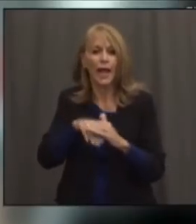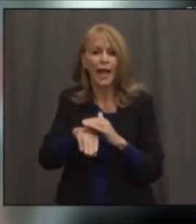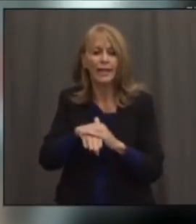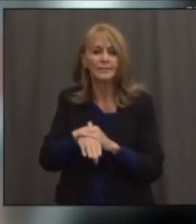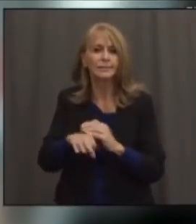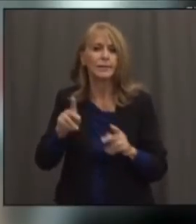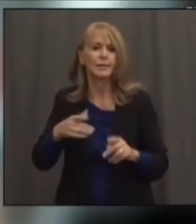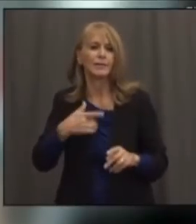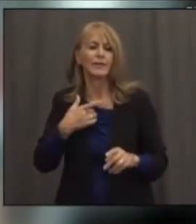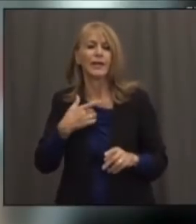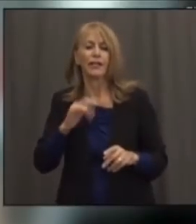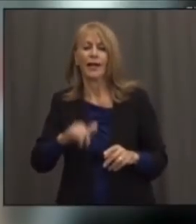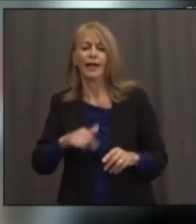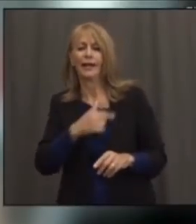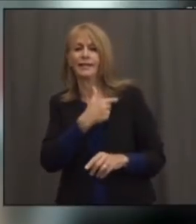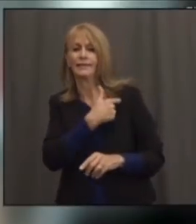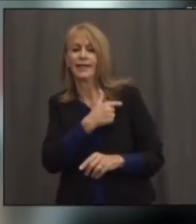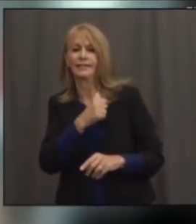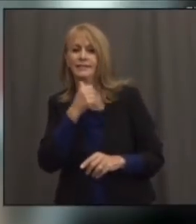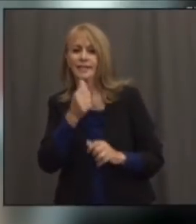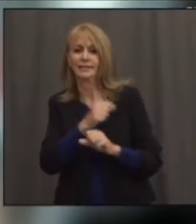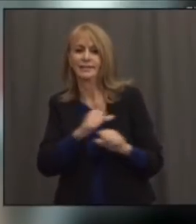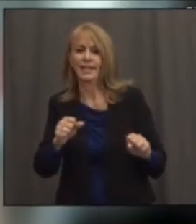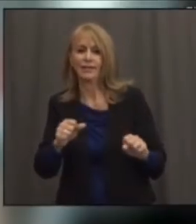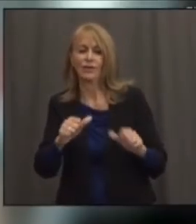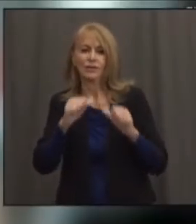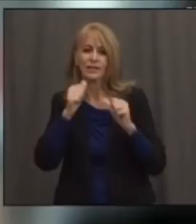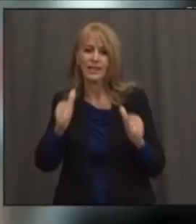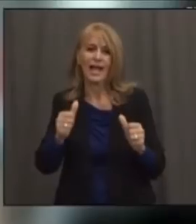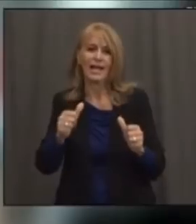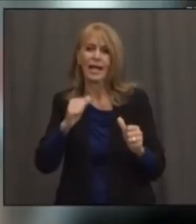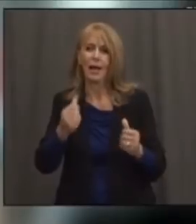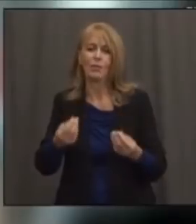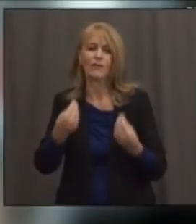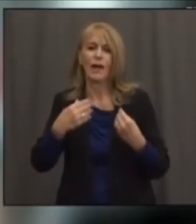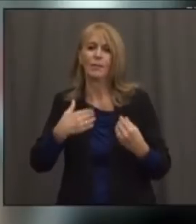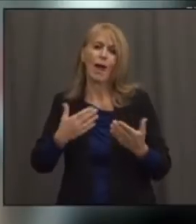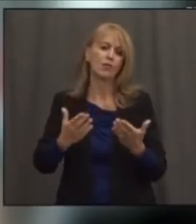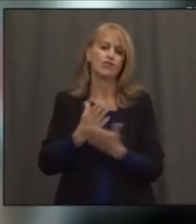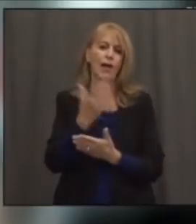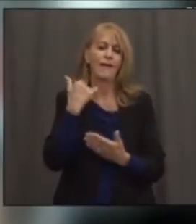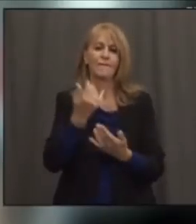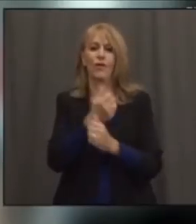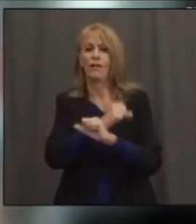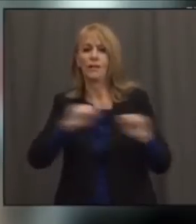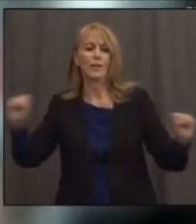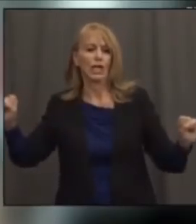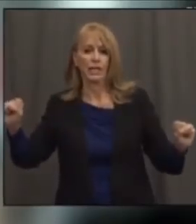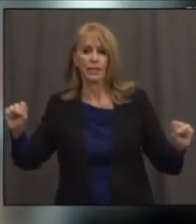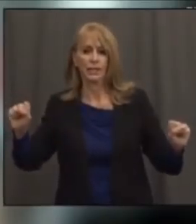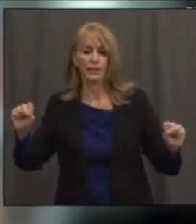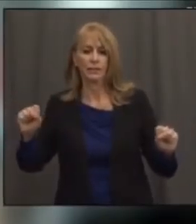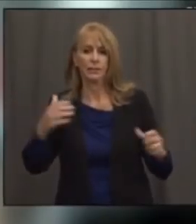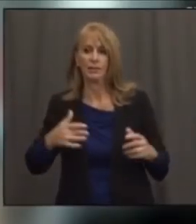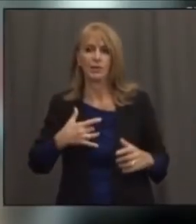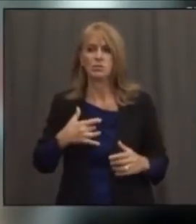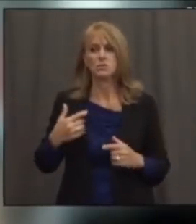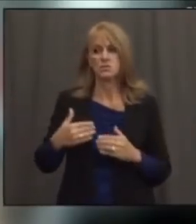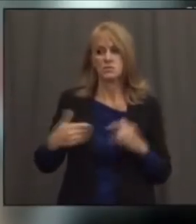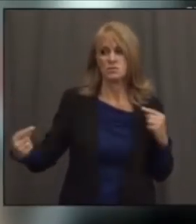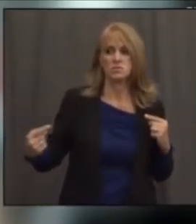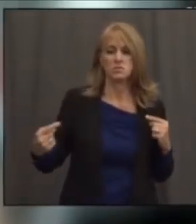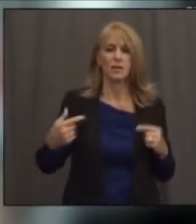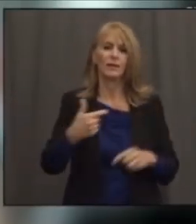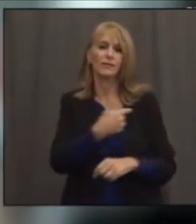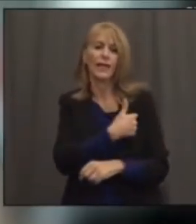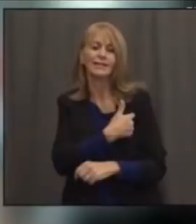see the vaccine as a tool to either deny or supply liberty may have some aversion to the idea of getting vaccinated for those reasons. So I